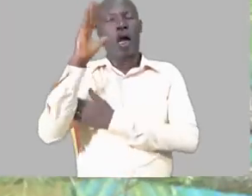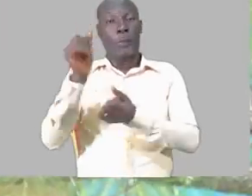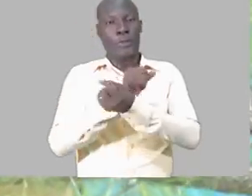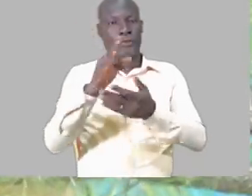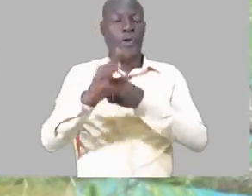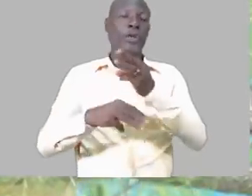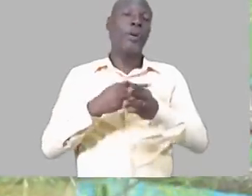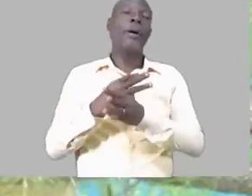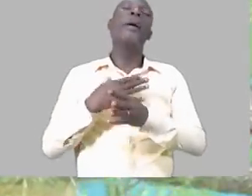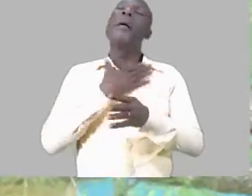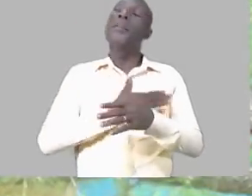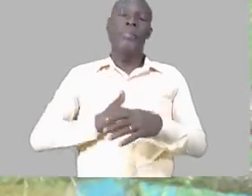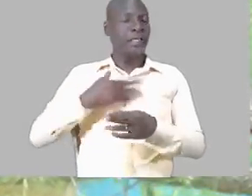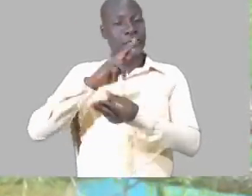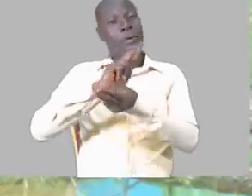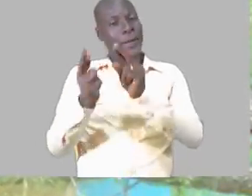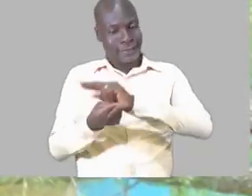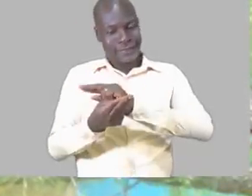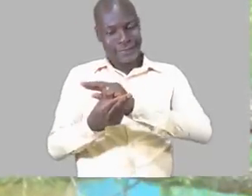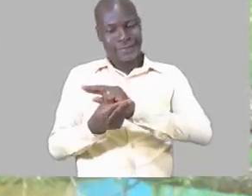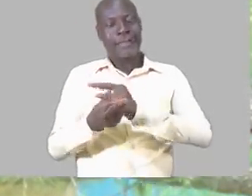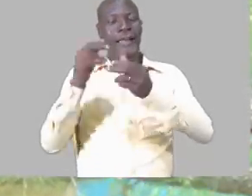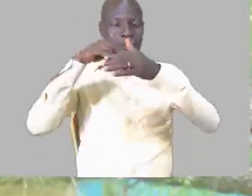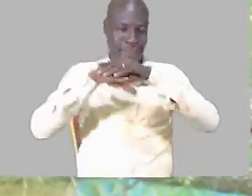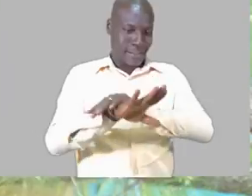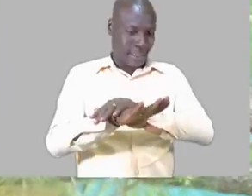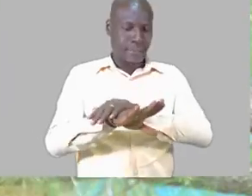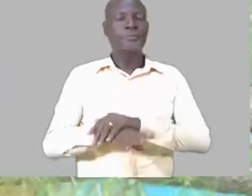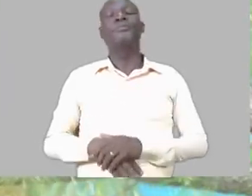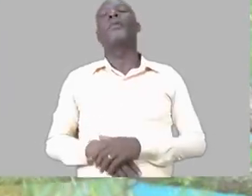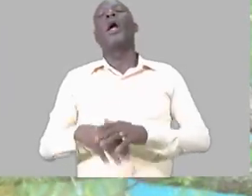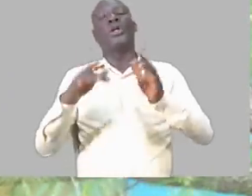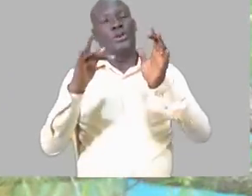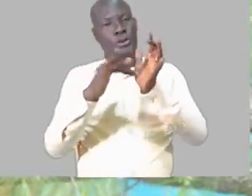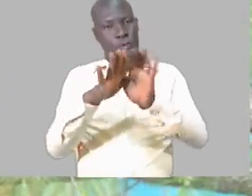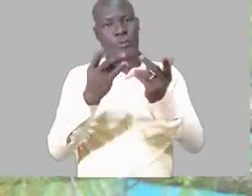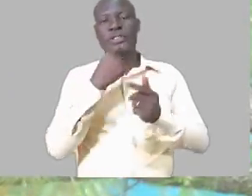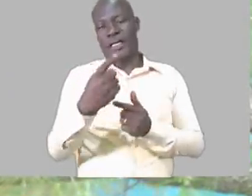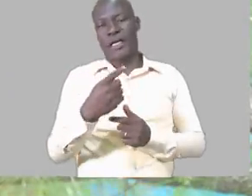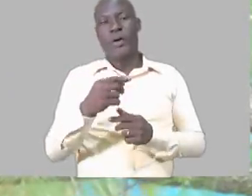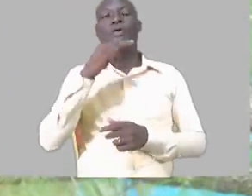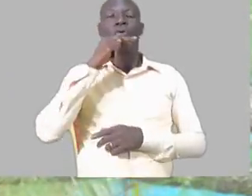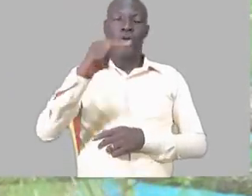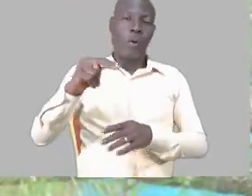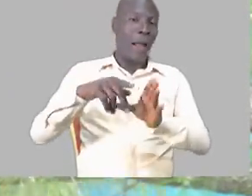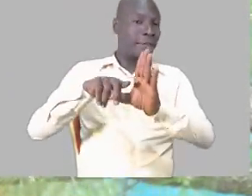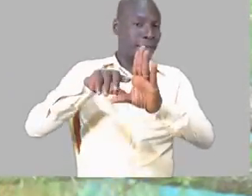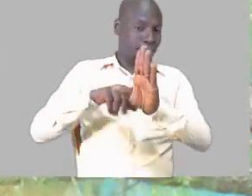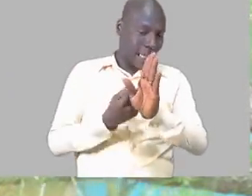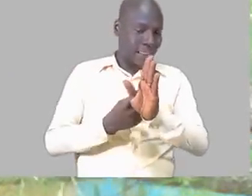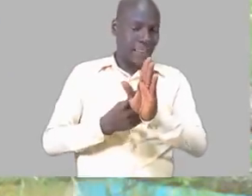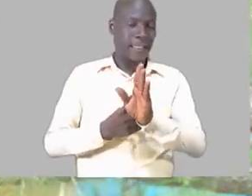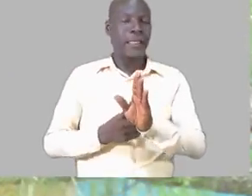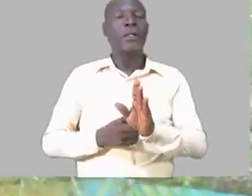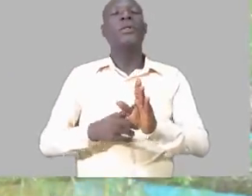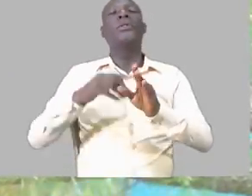seriase enti nipa sakra woni adwene bible said Noah esha ase